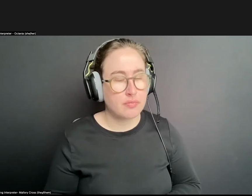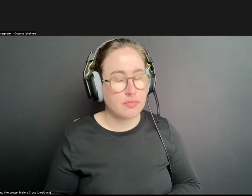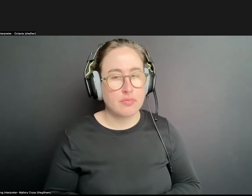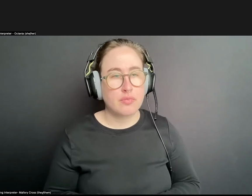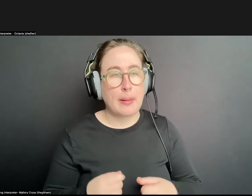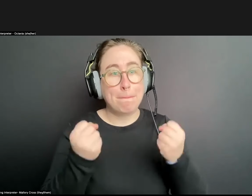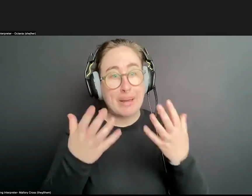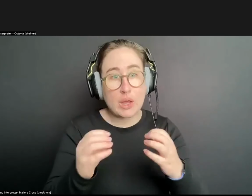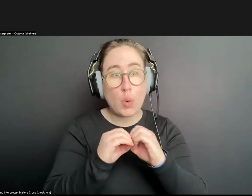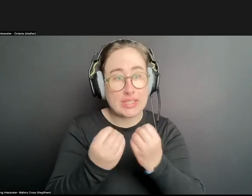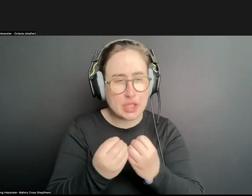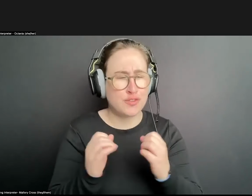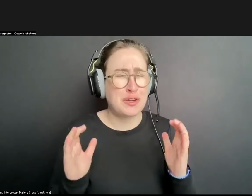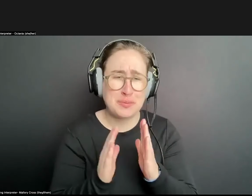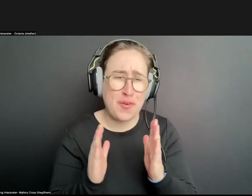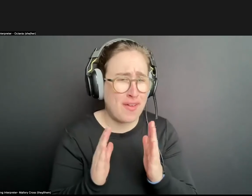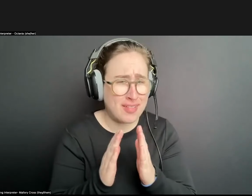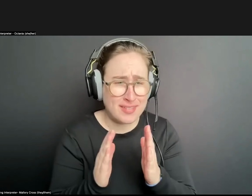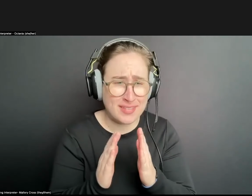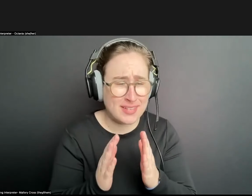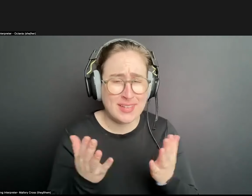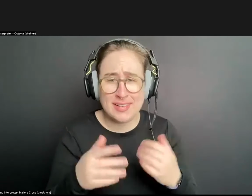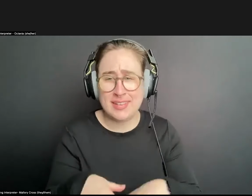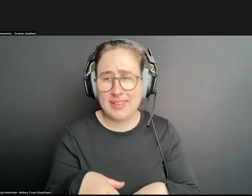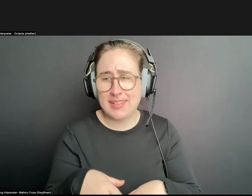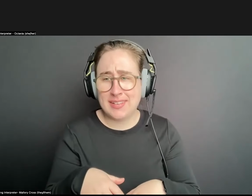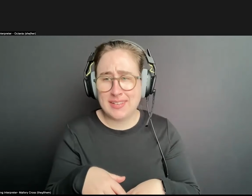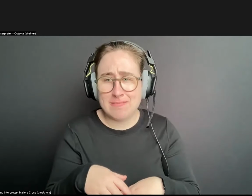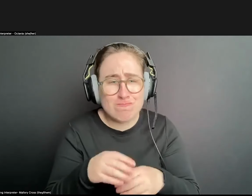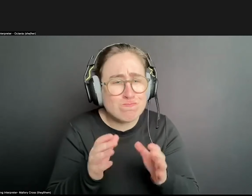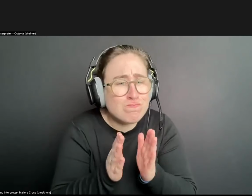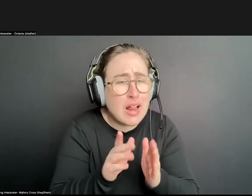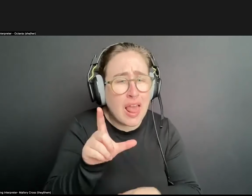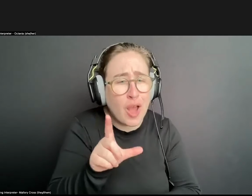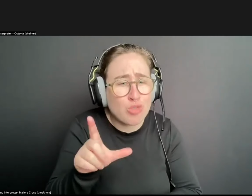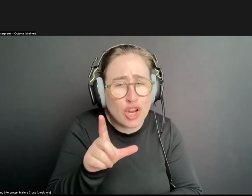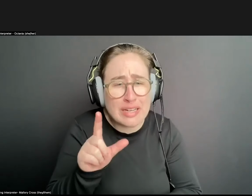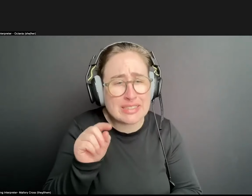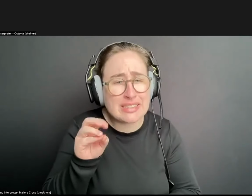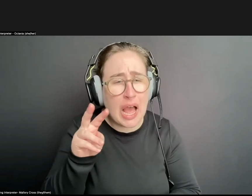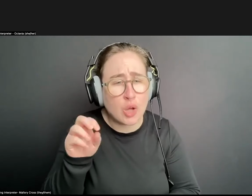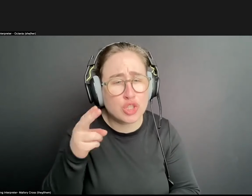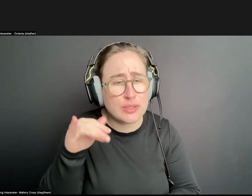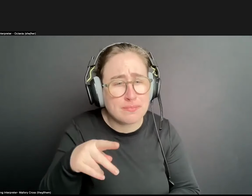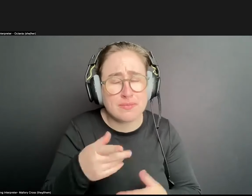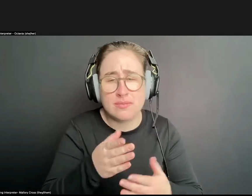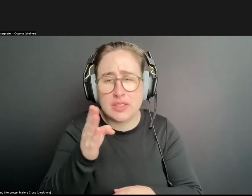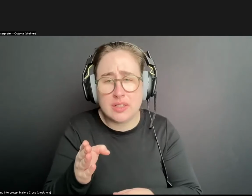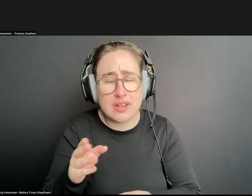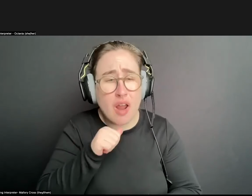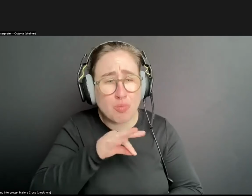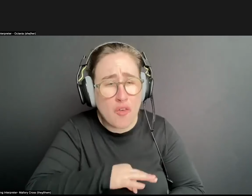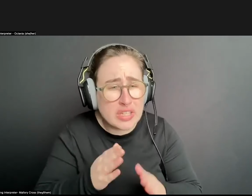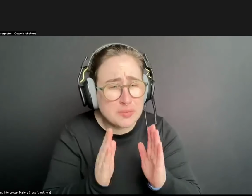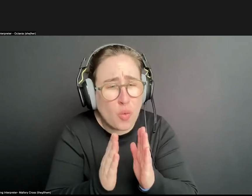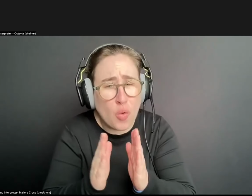many organizations are very small. They're township, library based, or in some cases nonprofit based, and we actually